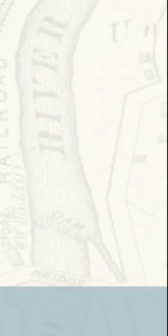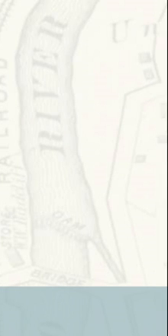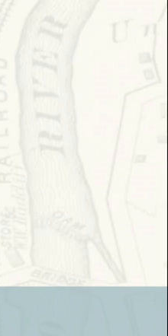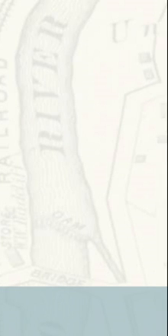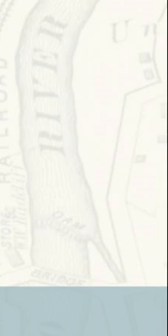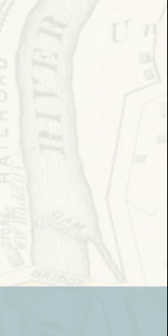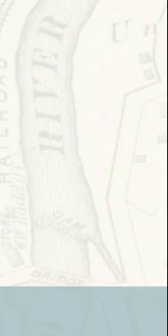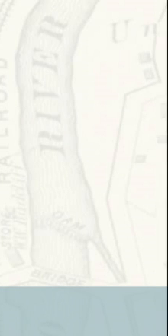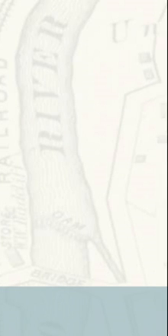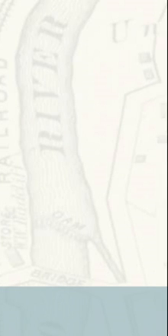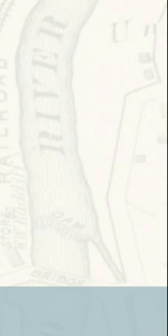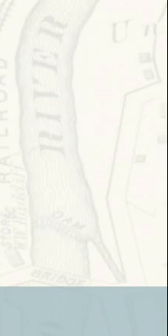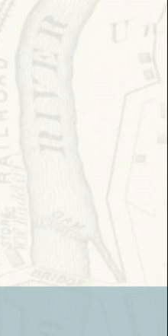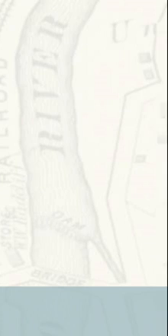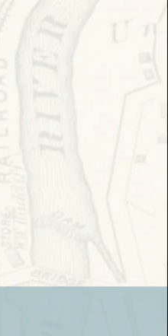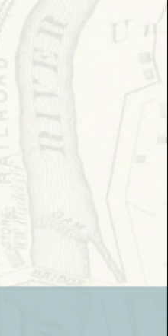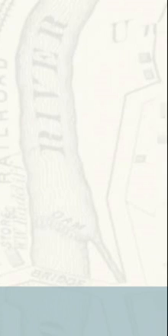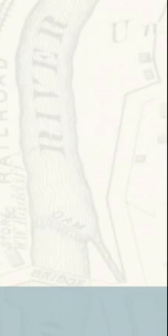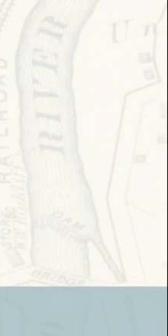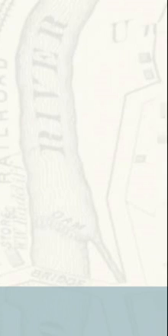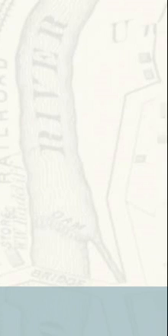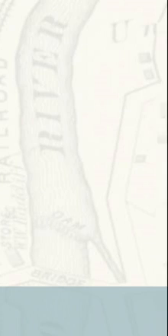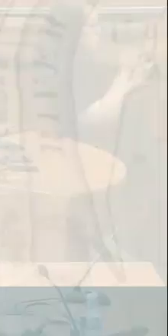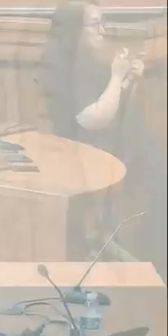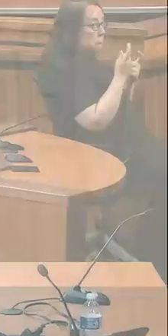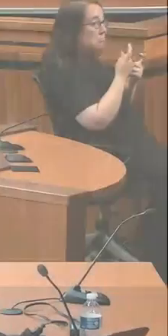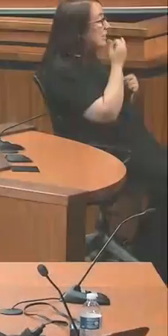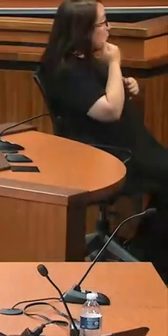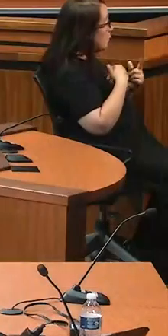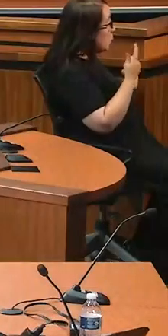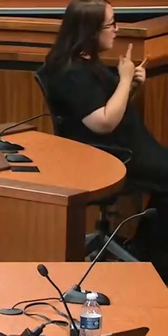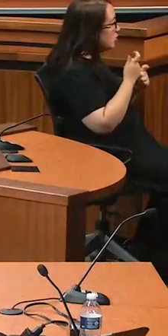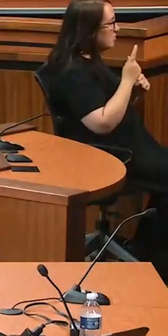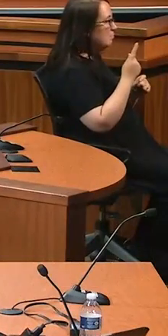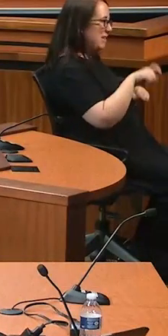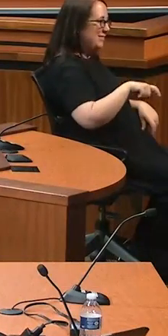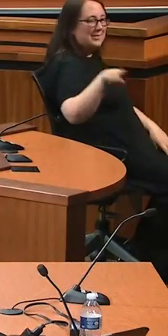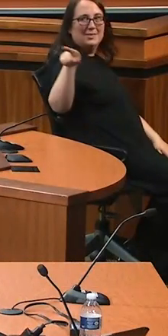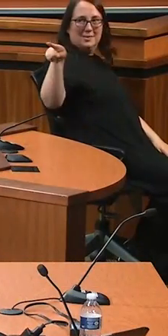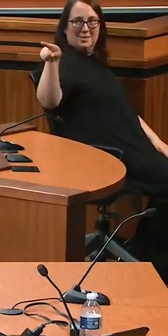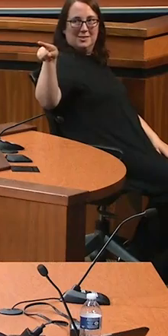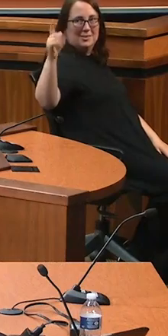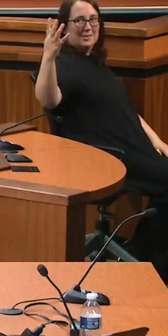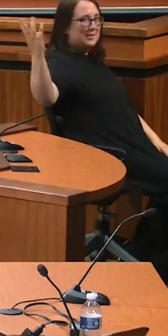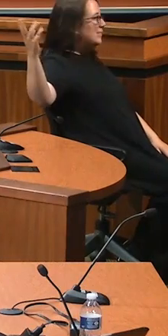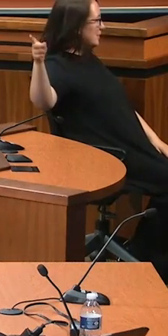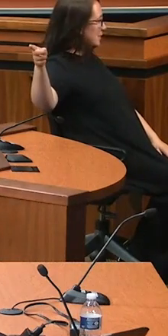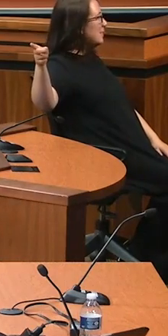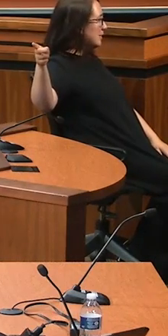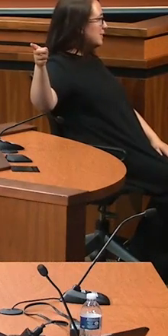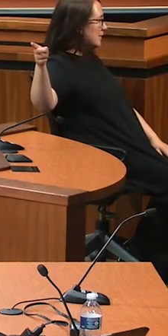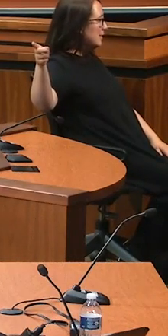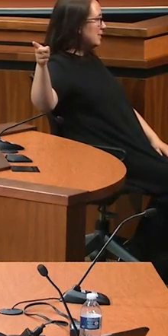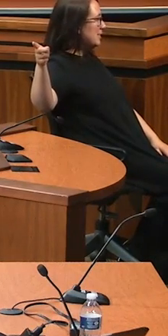to ask questions, our first opportunity tonight. If you have questions, we're going to need you to come up to the microphone here